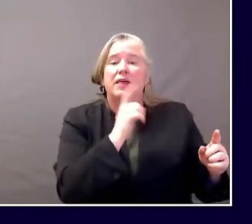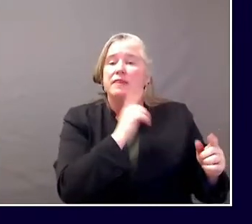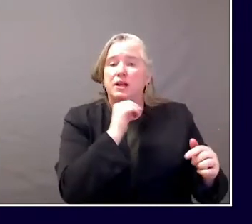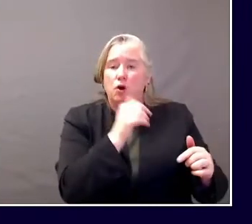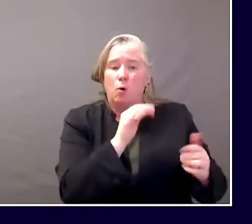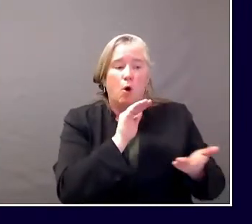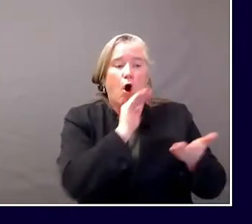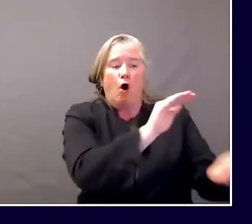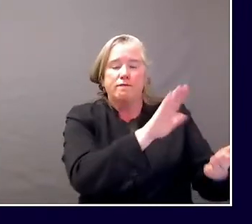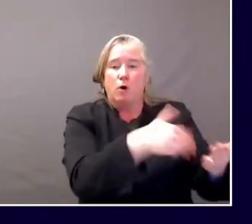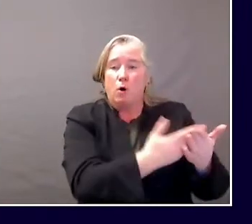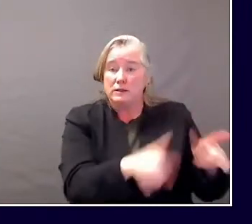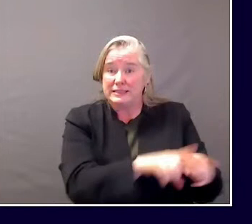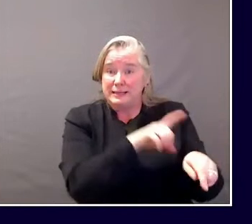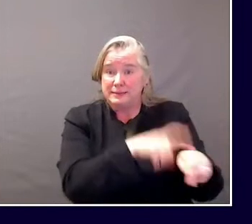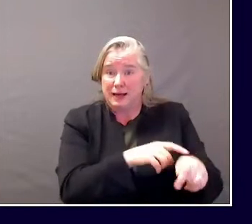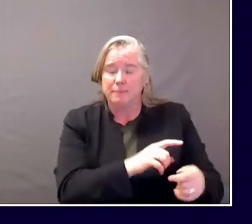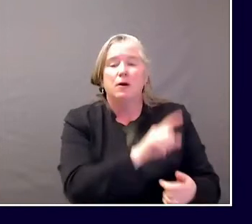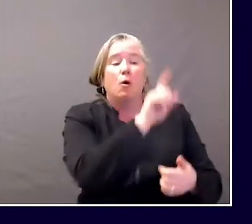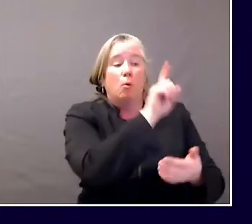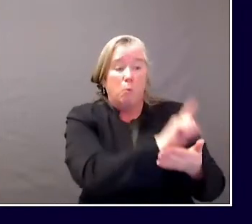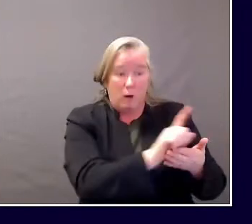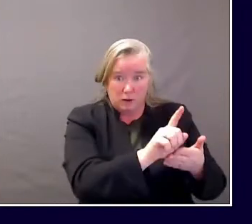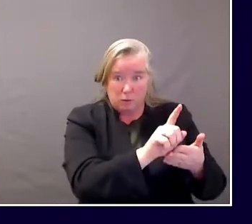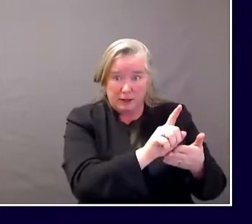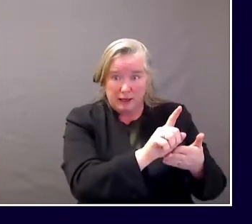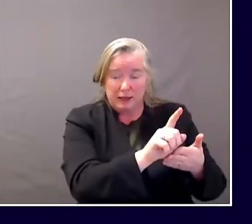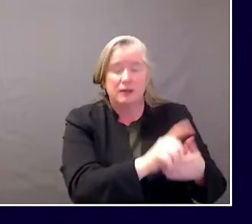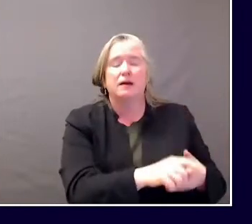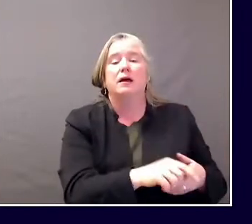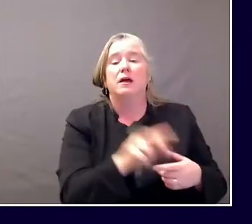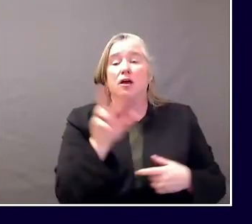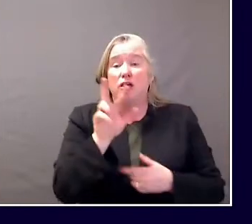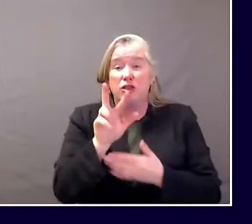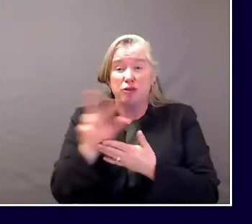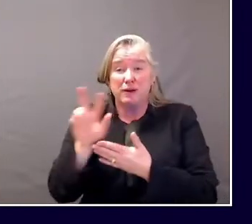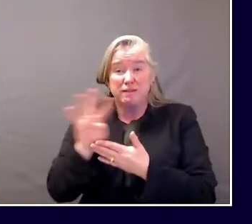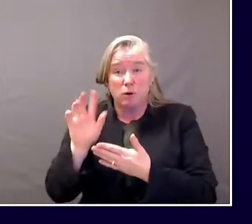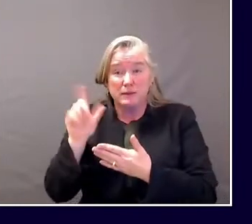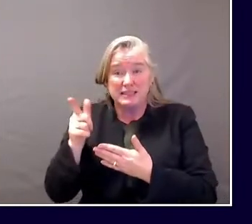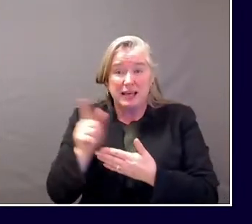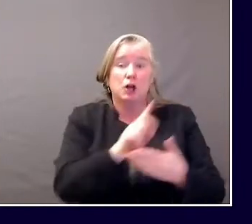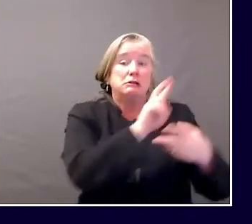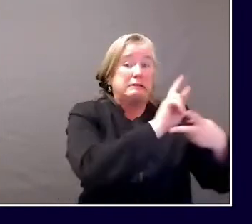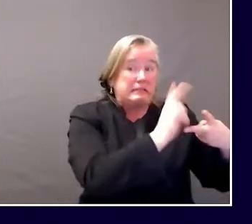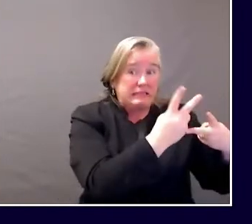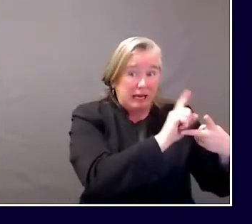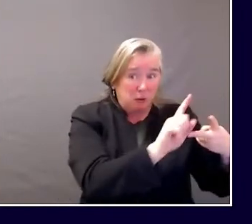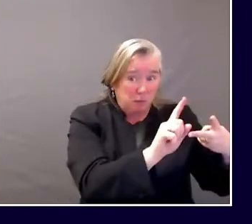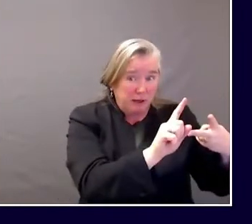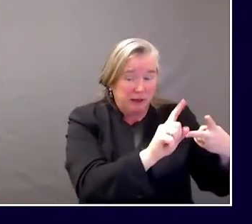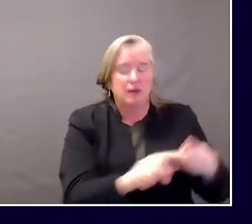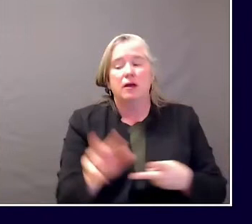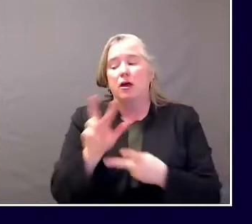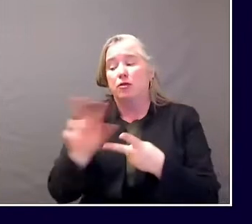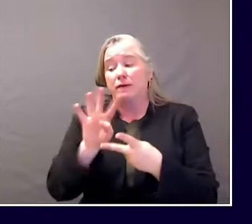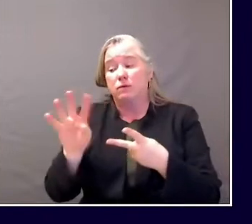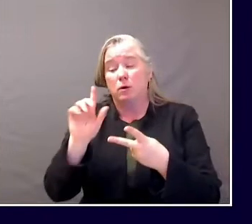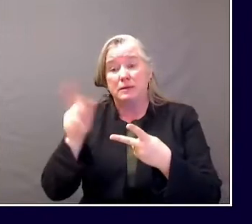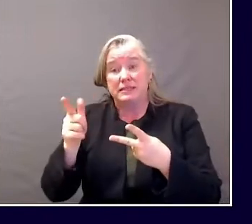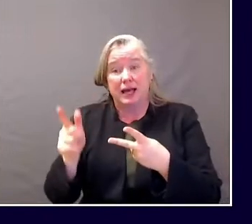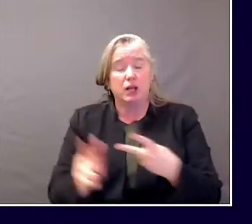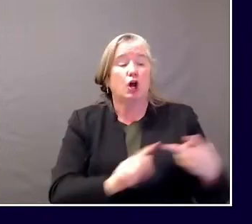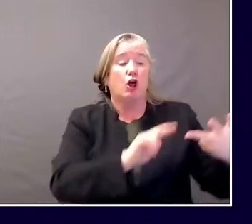phase. One clinic and then another one 3 to 4 weeks later for the second dose, and then a third clinic 3 to 4